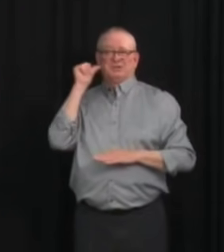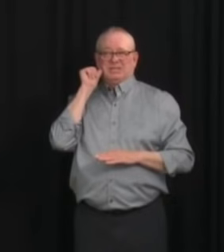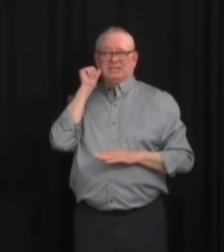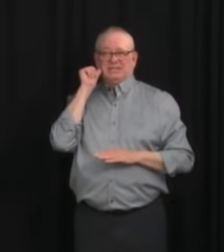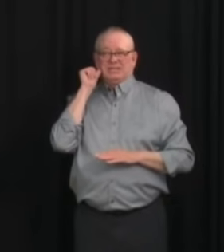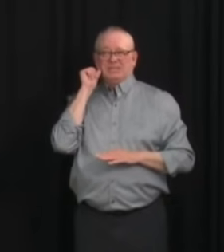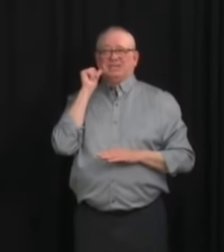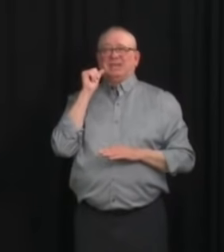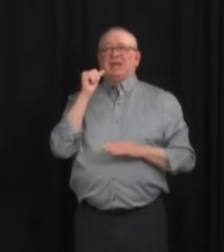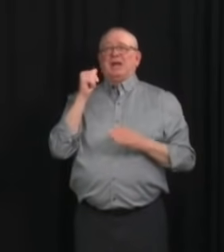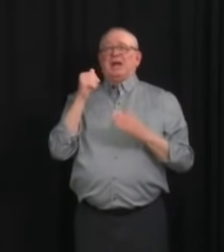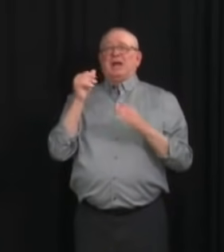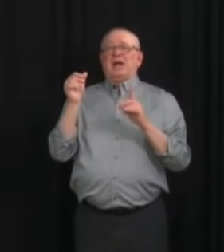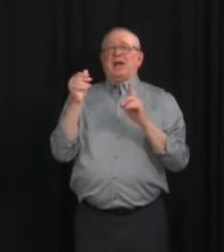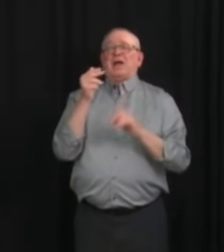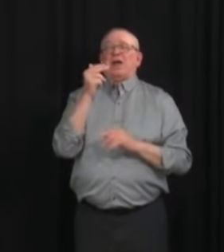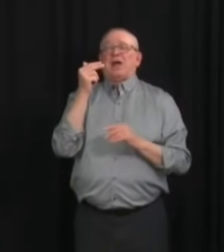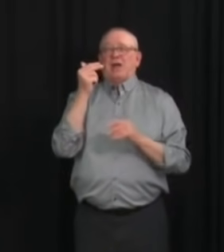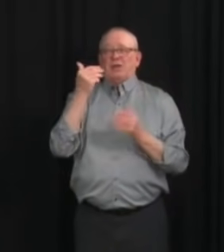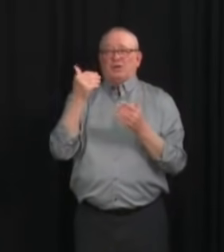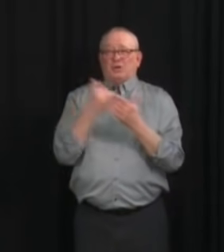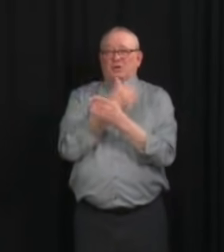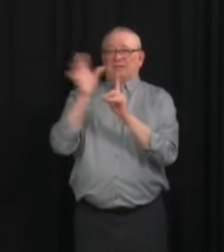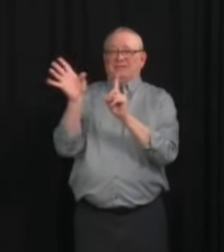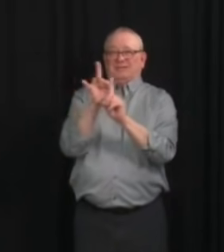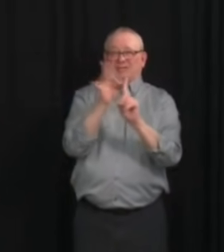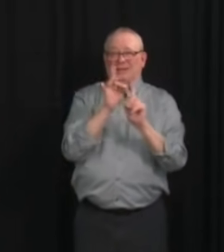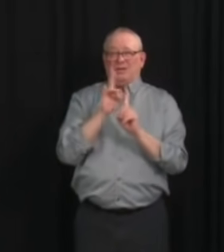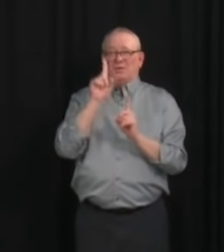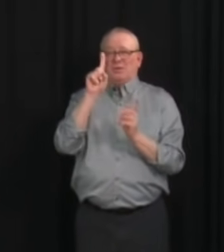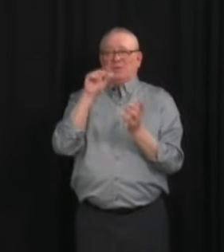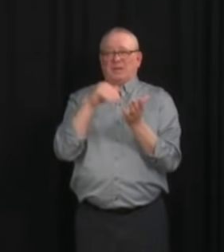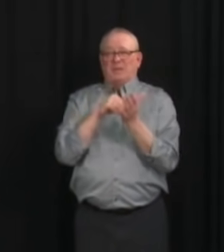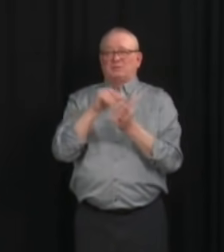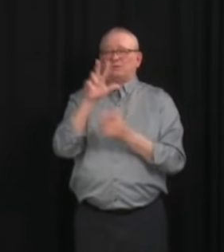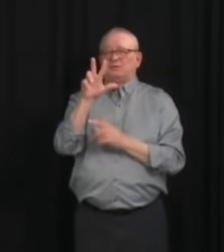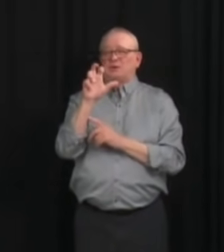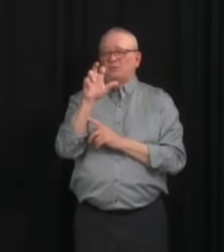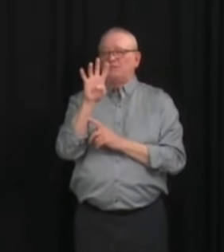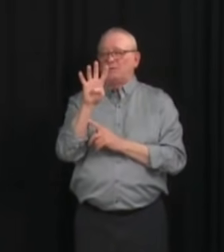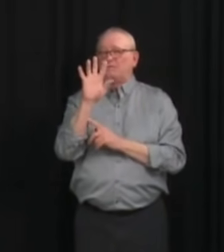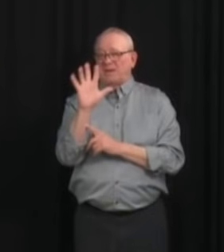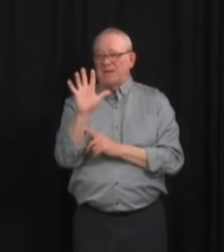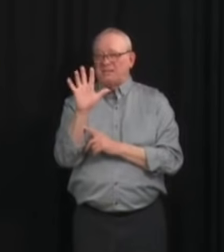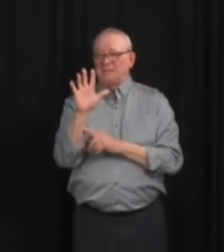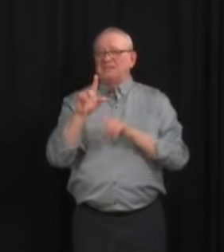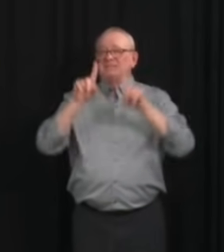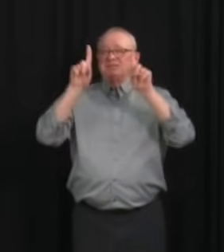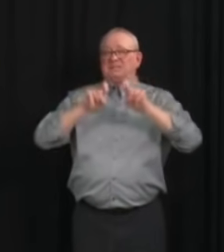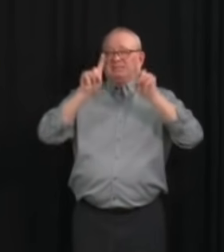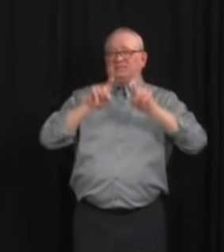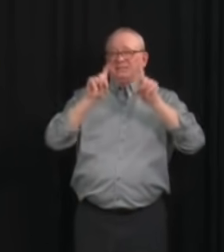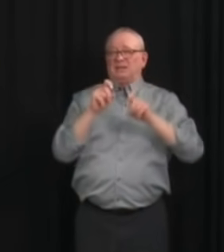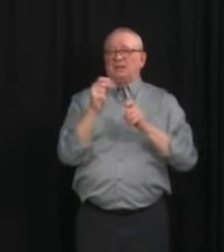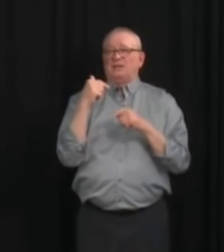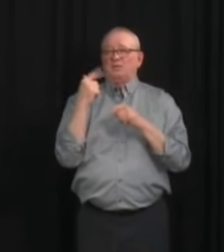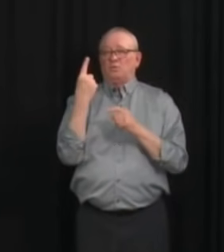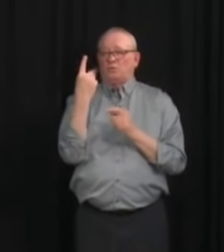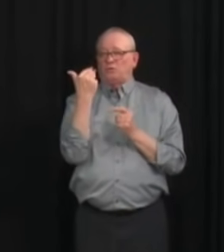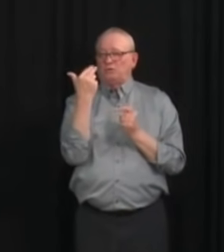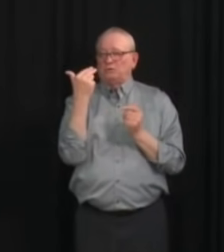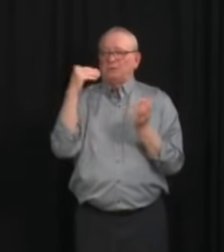1,345 new cases of COVID-19 and completed about 13,100 tests. We have now